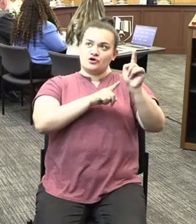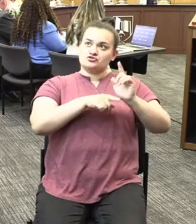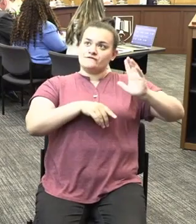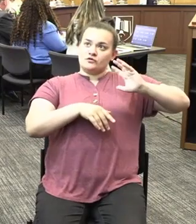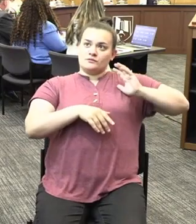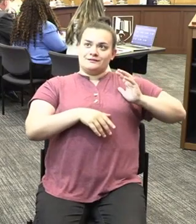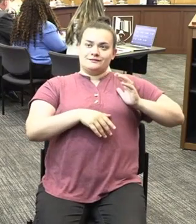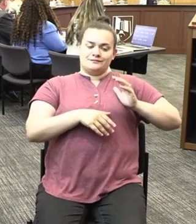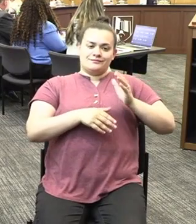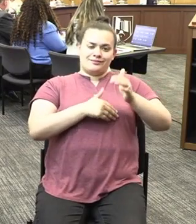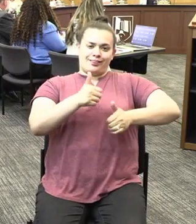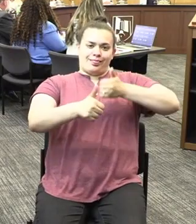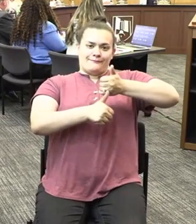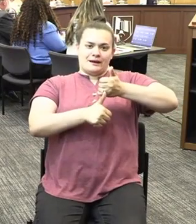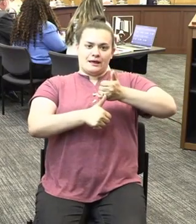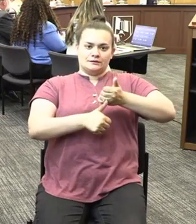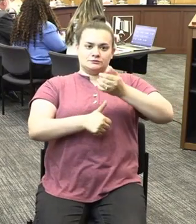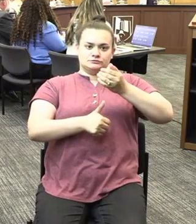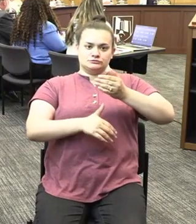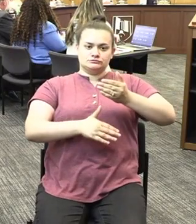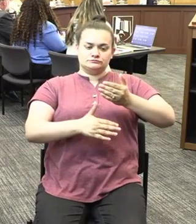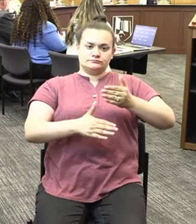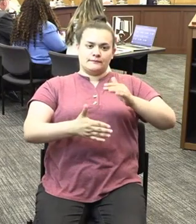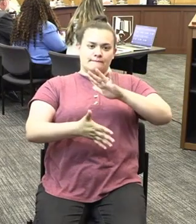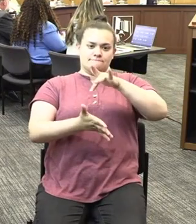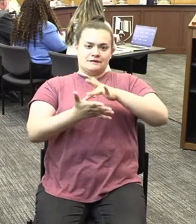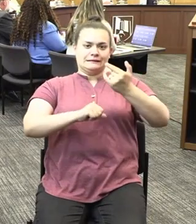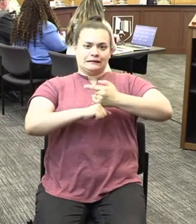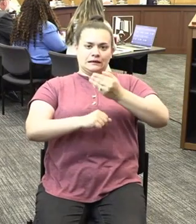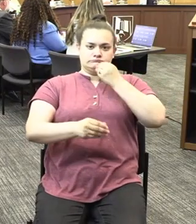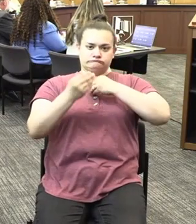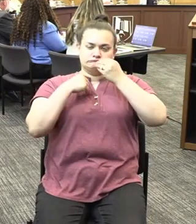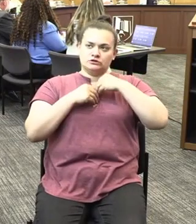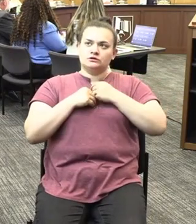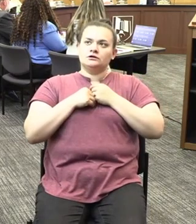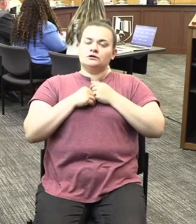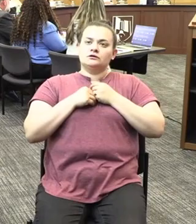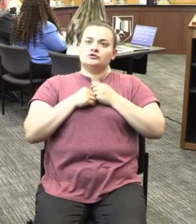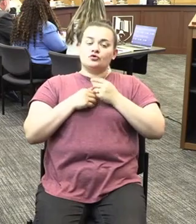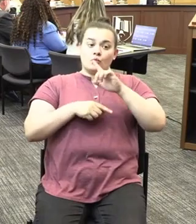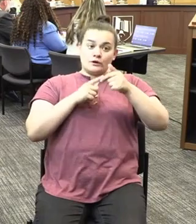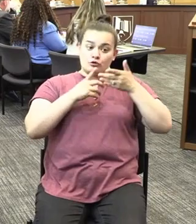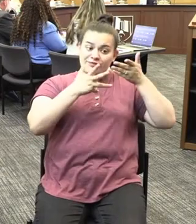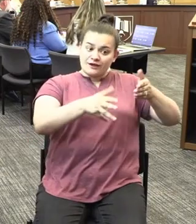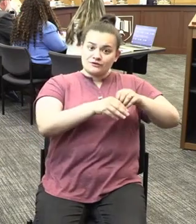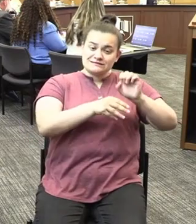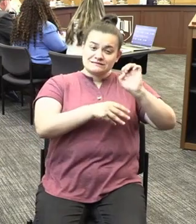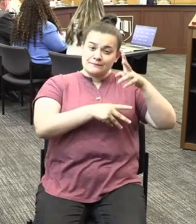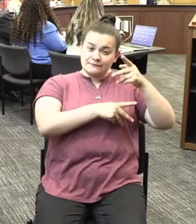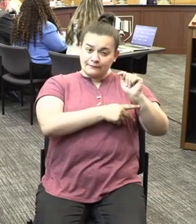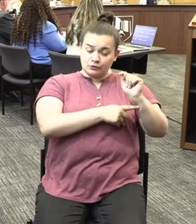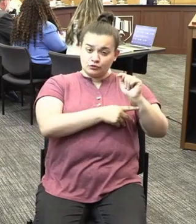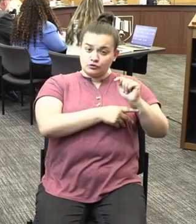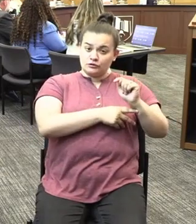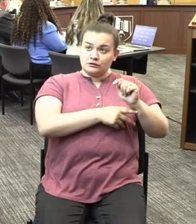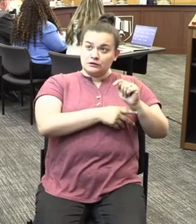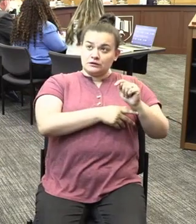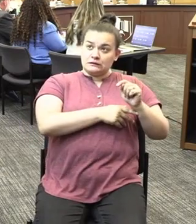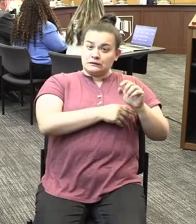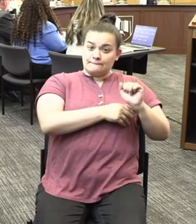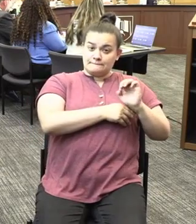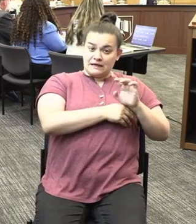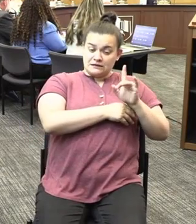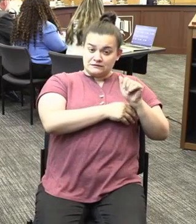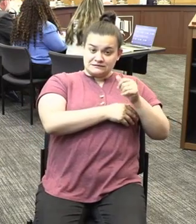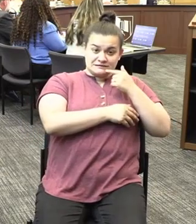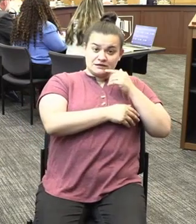Brunch. So I want you, when you're there this September and this award is announced and Amanda shared who's going to get it this year with Miss